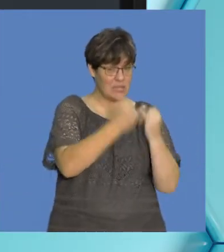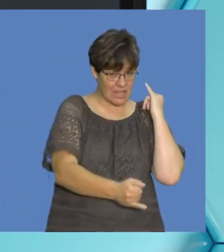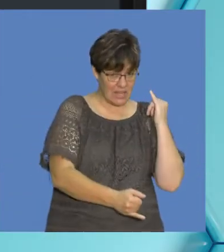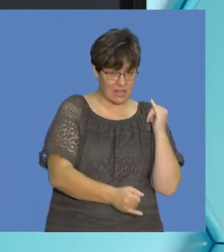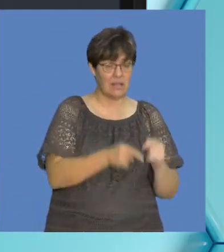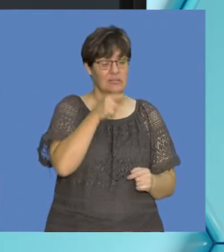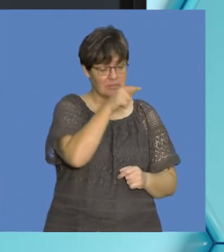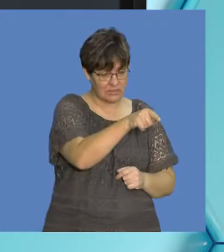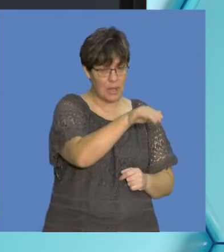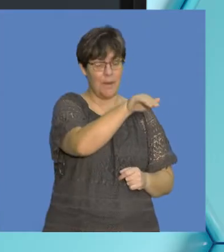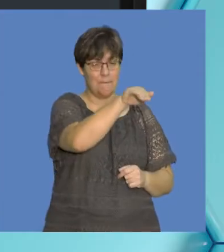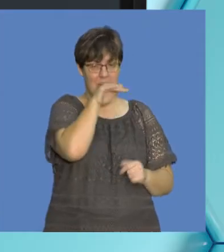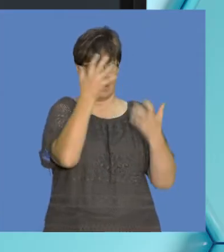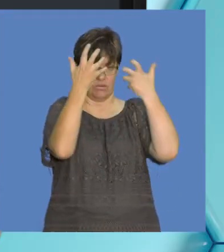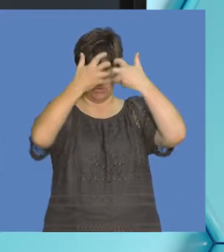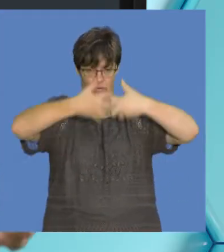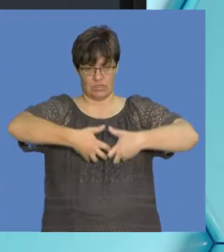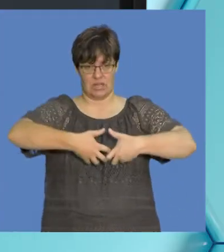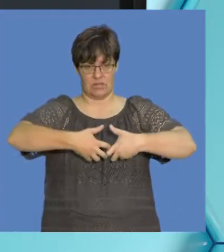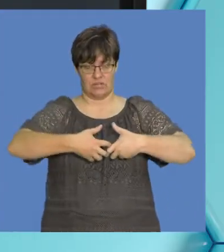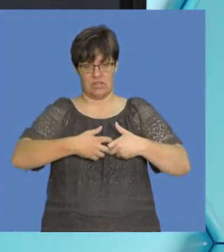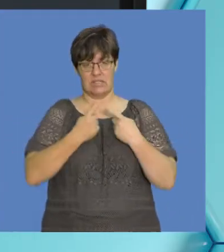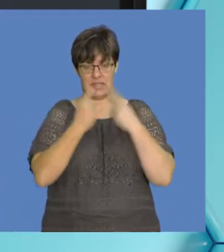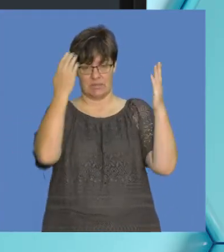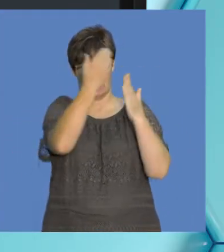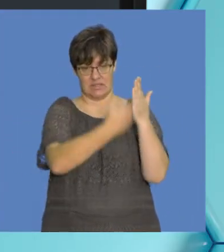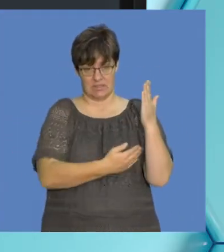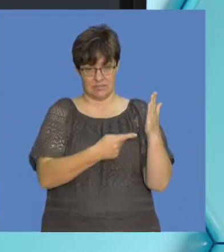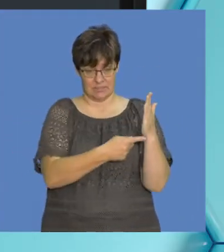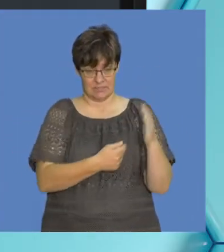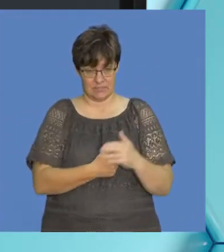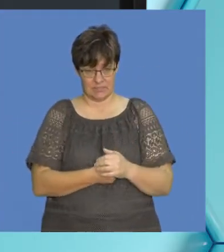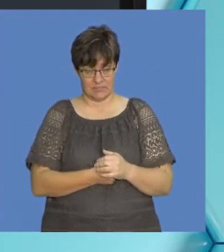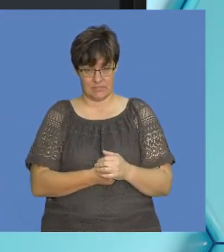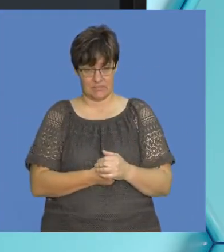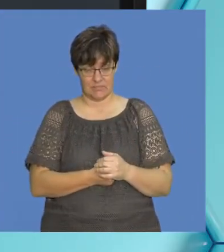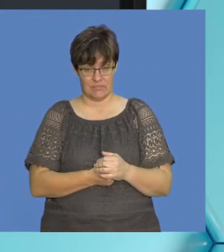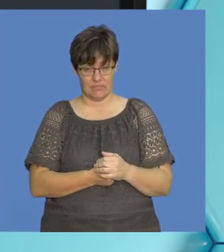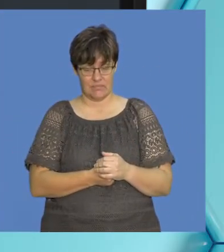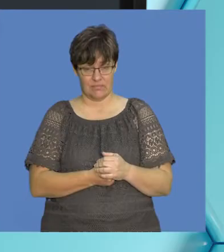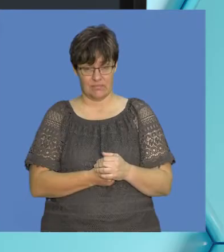the bank reconciliation statement. Okay, we've